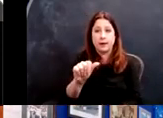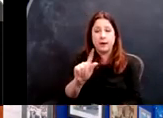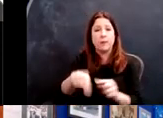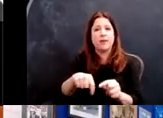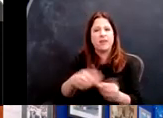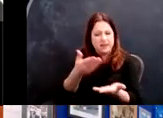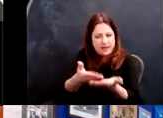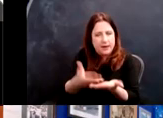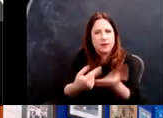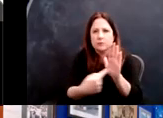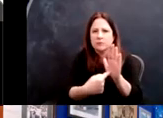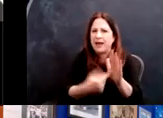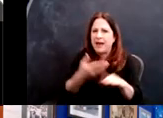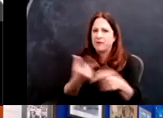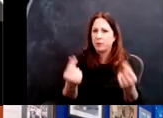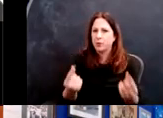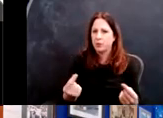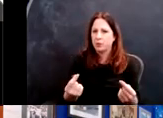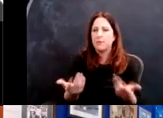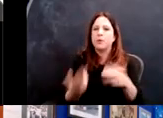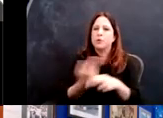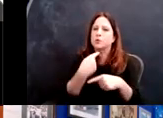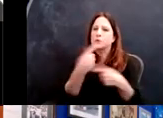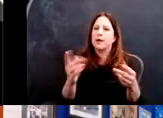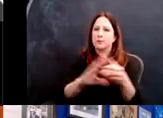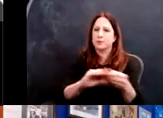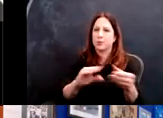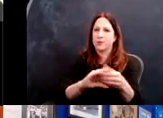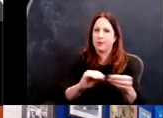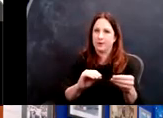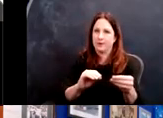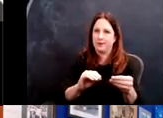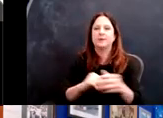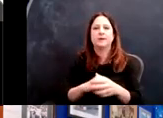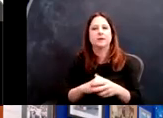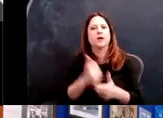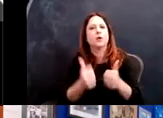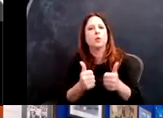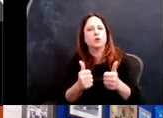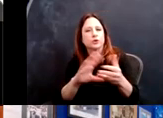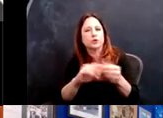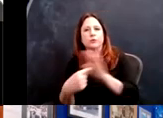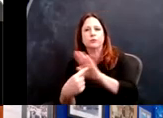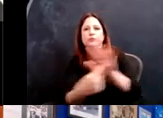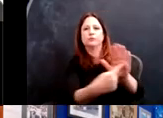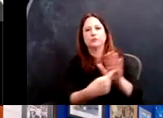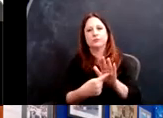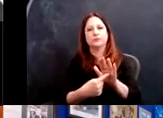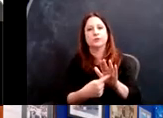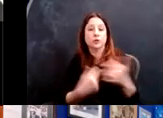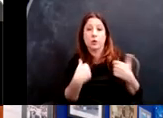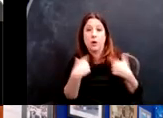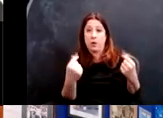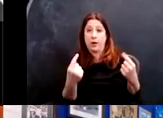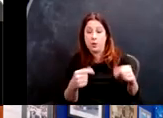data and how, you know, what narrative you're talking about. So very simply, I look at the number of